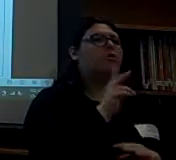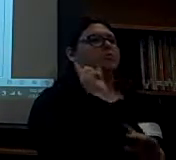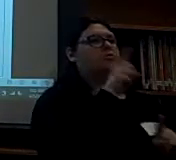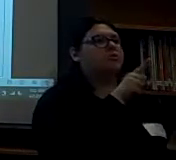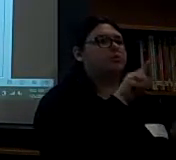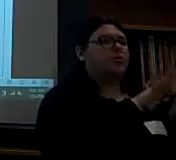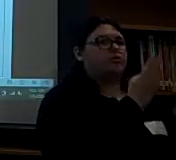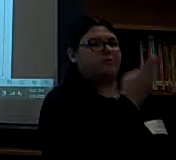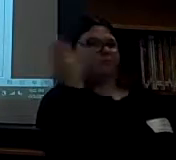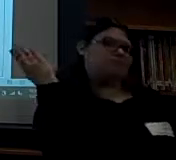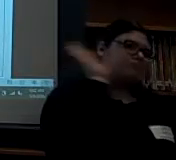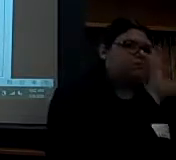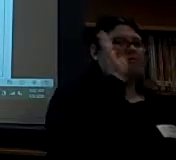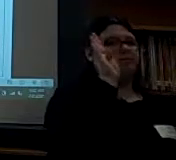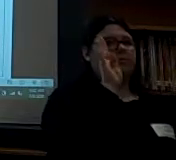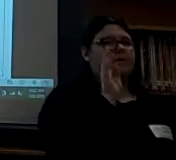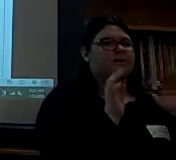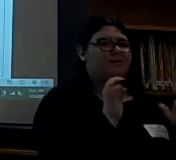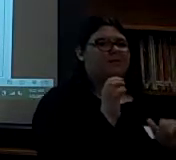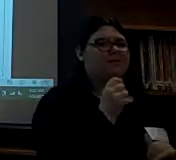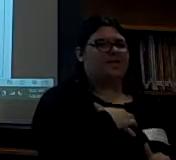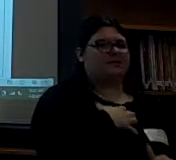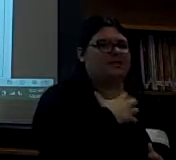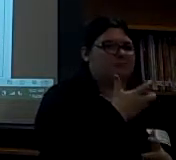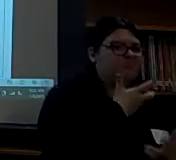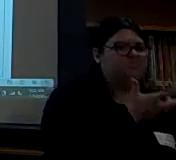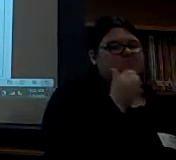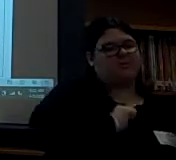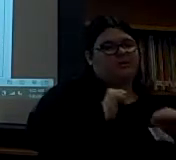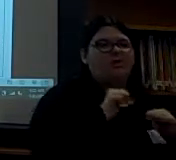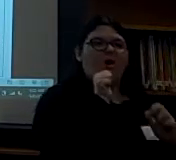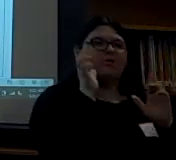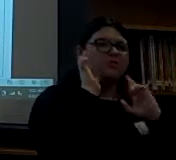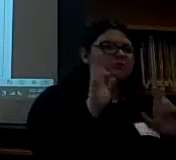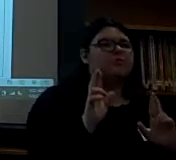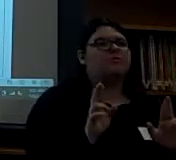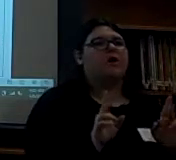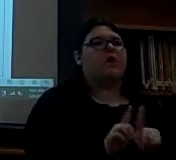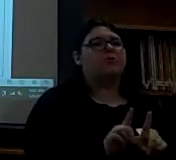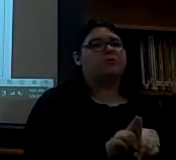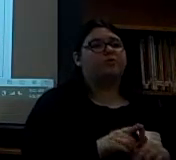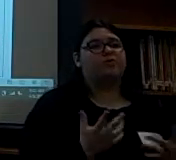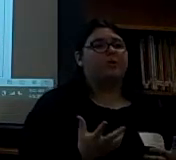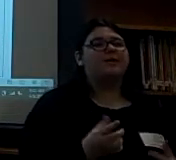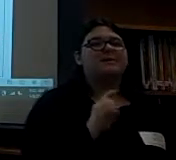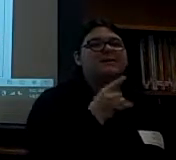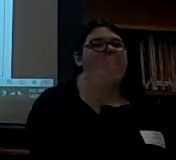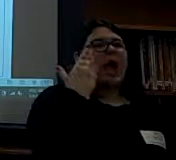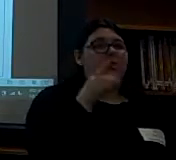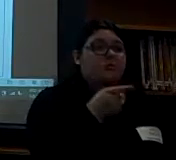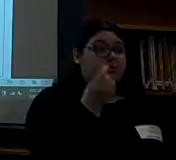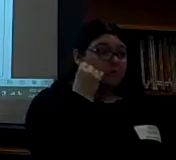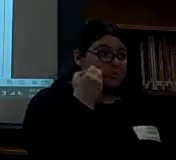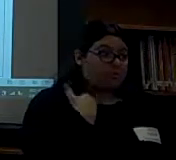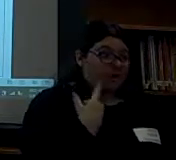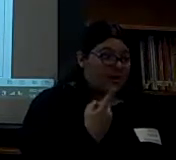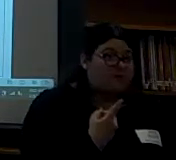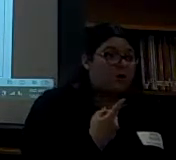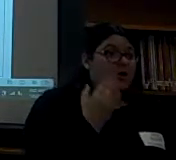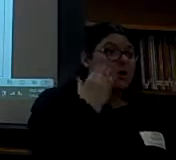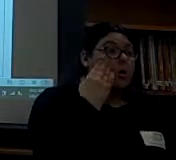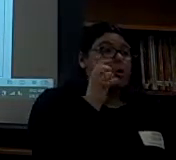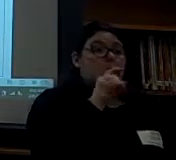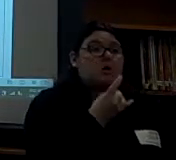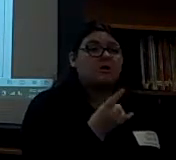all yuck turned out. Yuck turned out is aggression, disrespect. It's also those kids, I don't know if you have one or you know a child